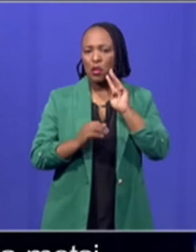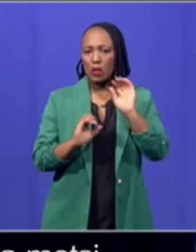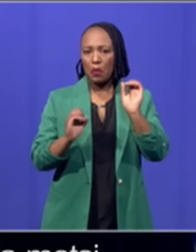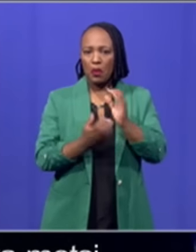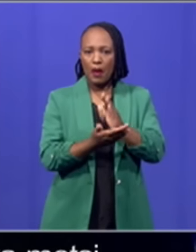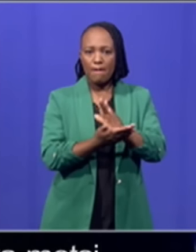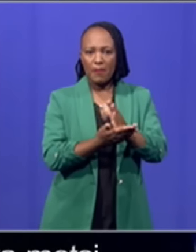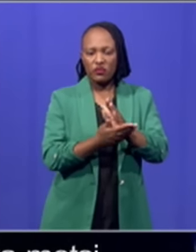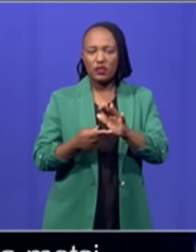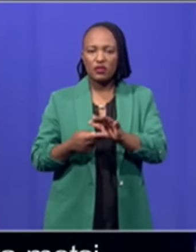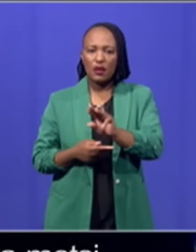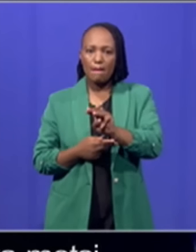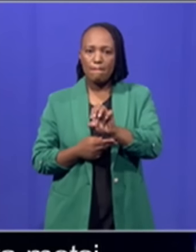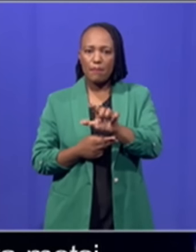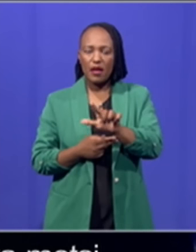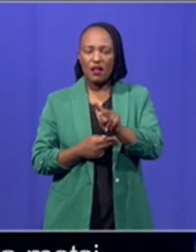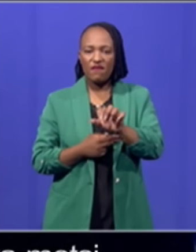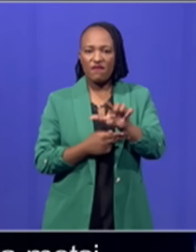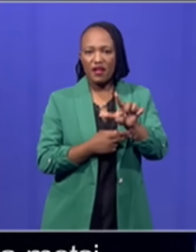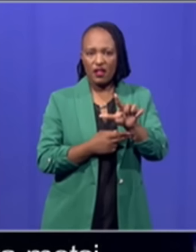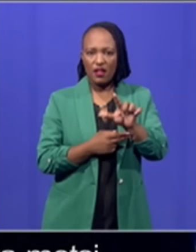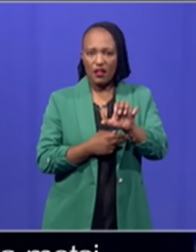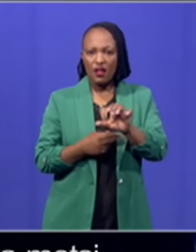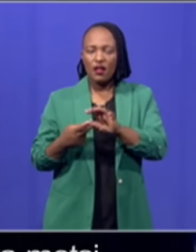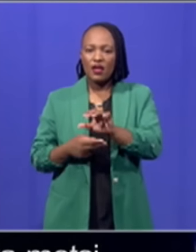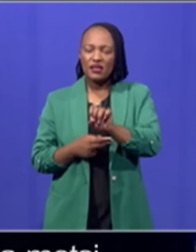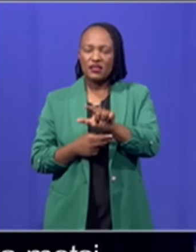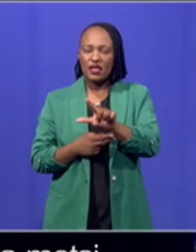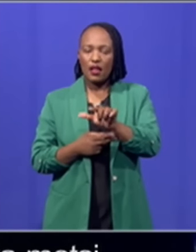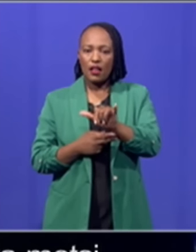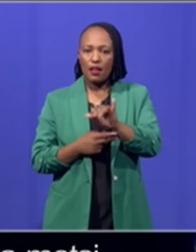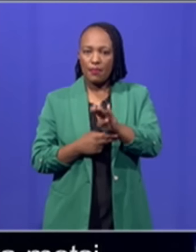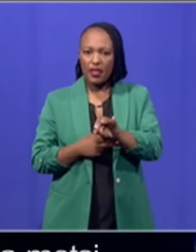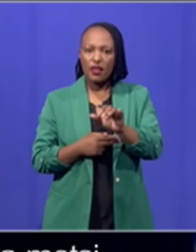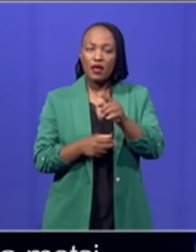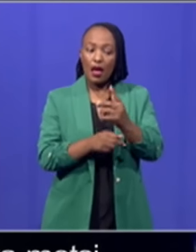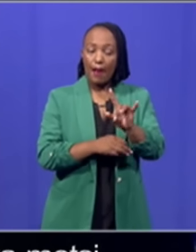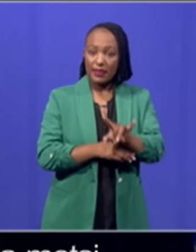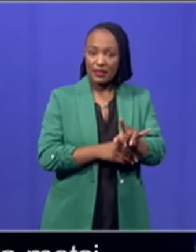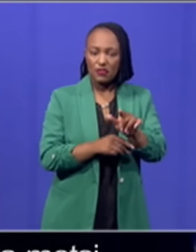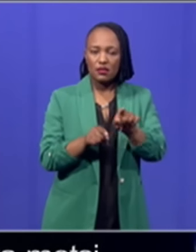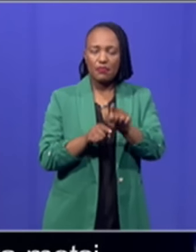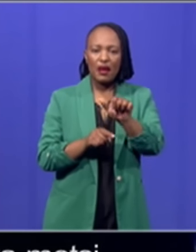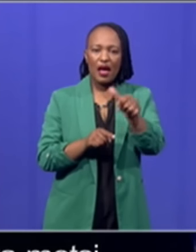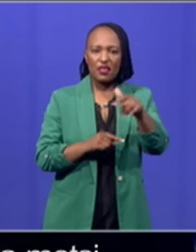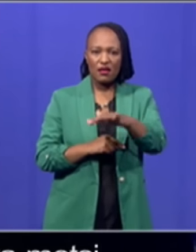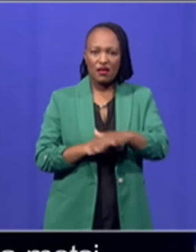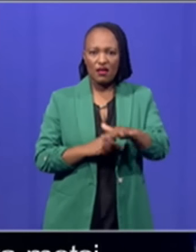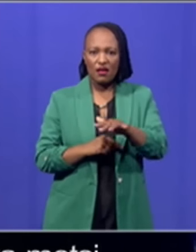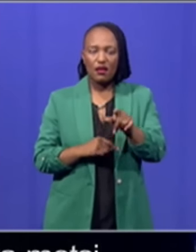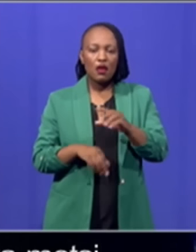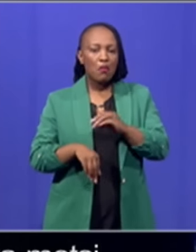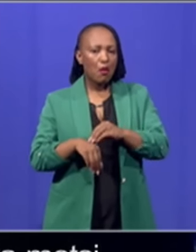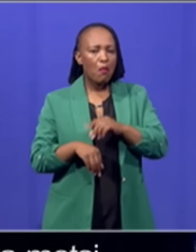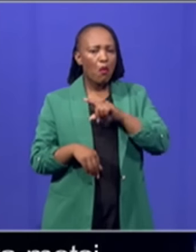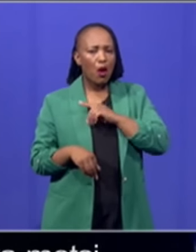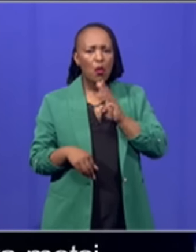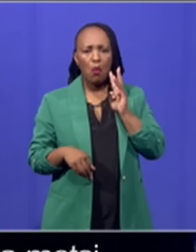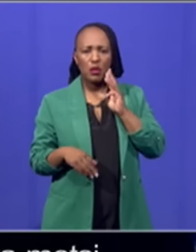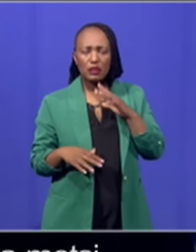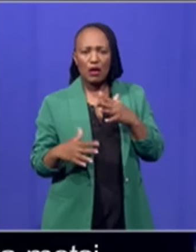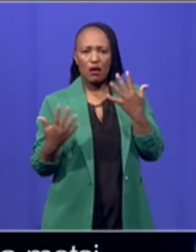akaretsa Midrand, Melville, Selby ga mmogo le Hammanskraal gareng ga tse dingwe. Mangwe ya mabaka a ka tswang a tlhola mathata a metsi